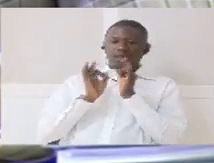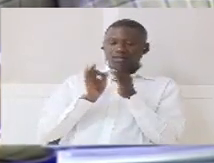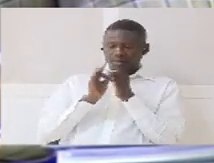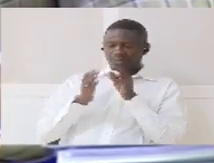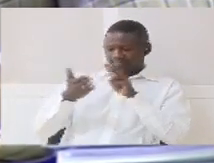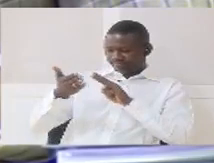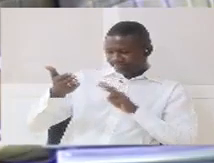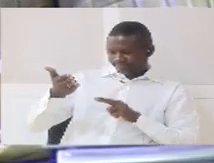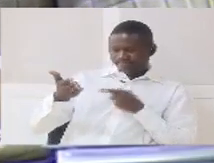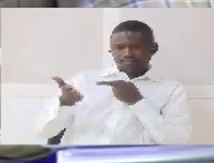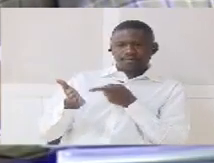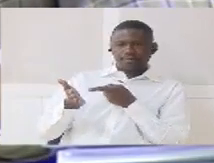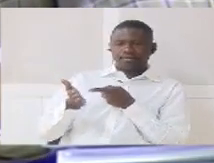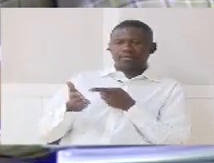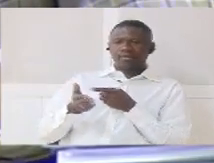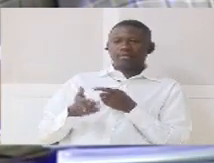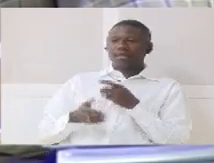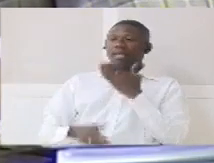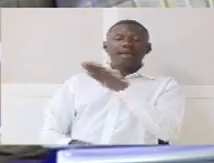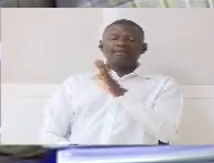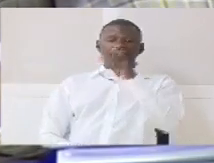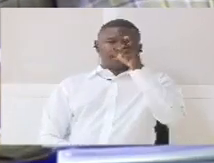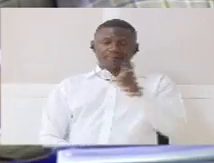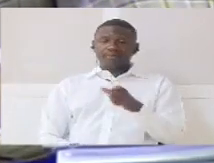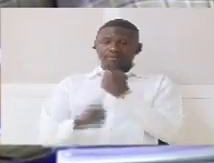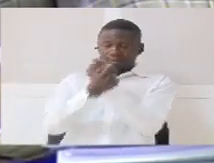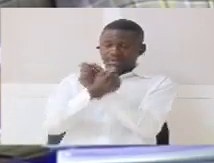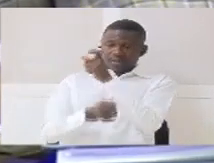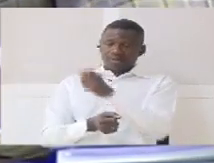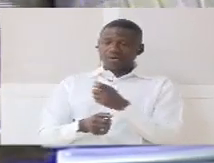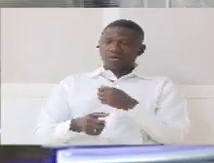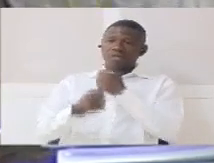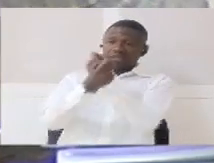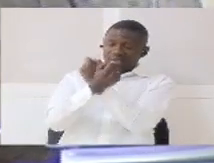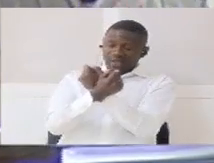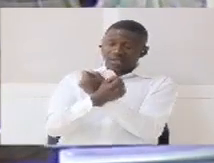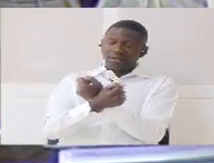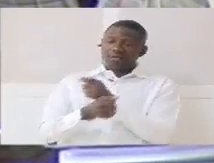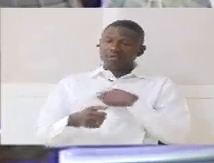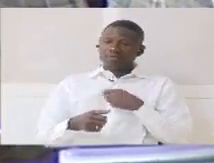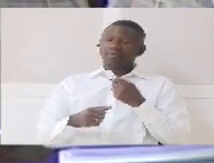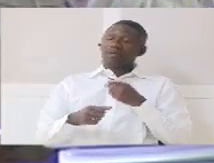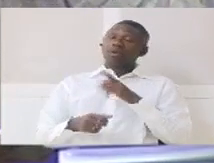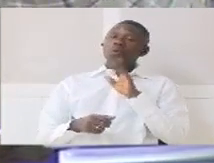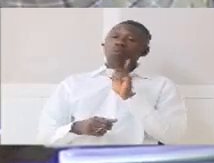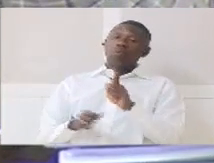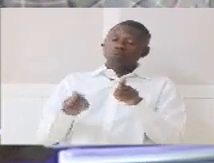Akana mfutayole itandi. Every prisoner under sentence of imprisonment with hard